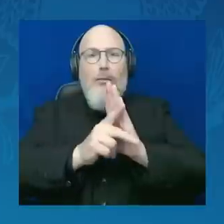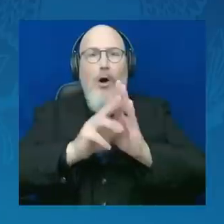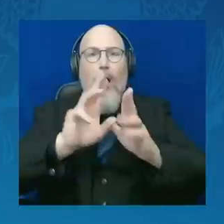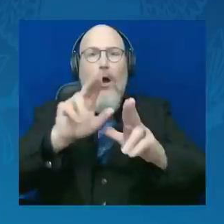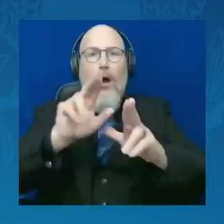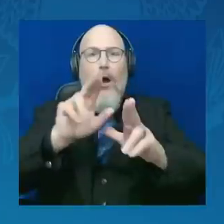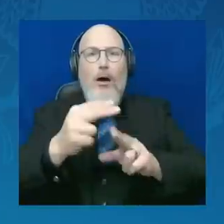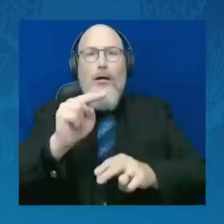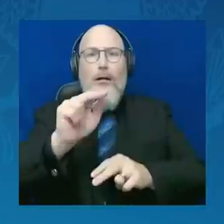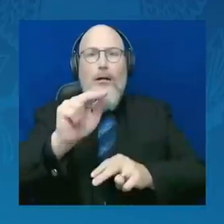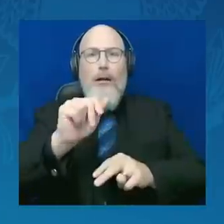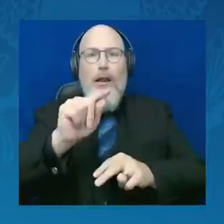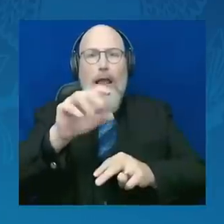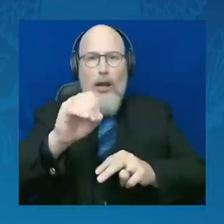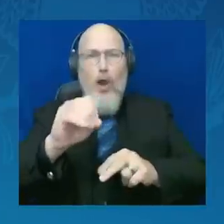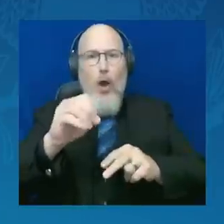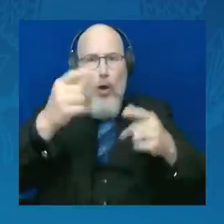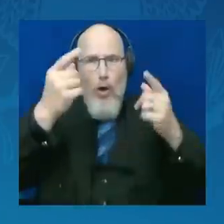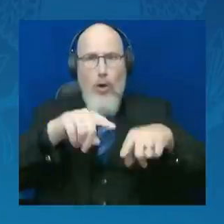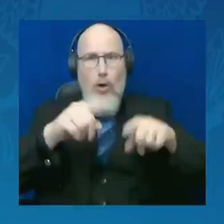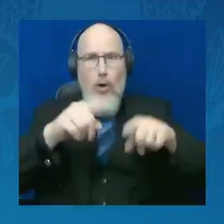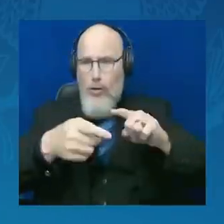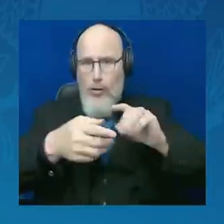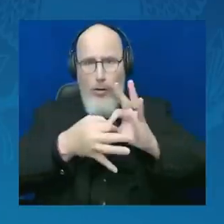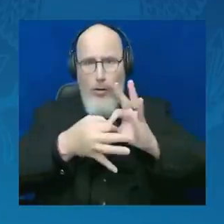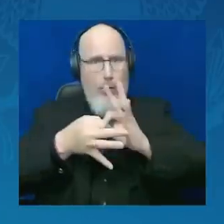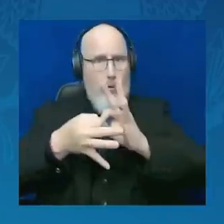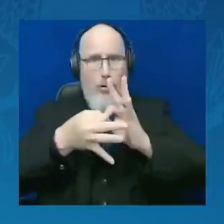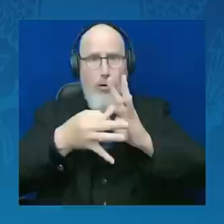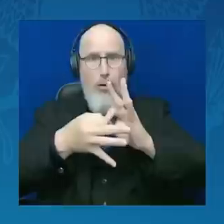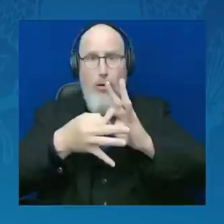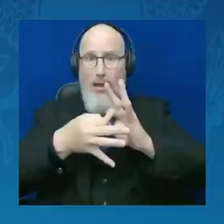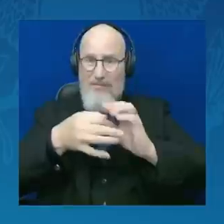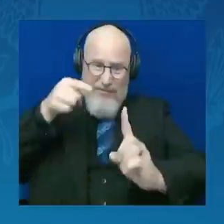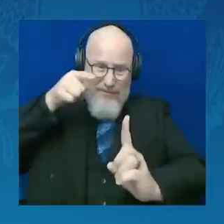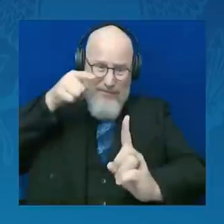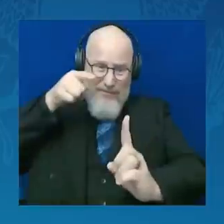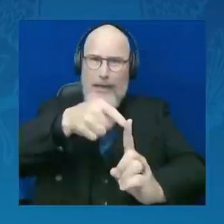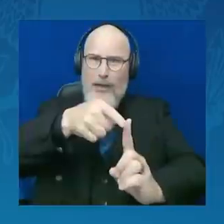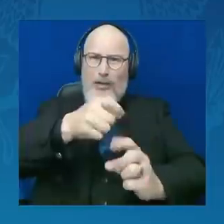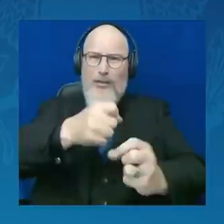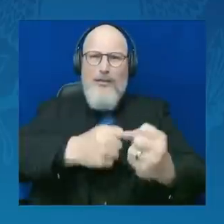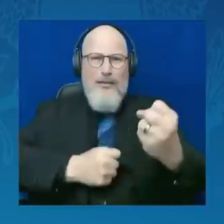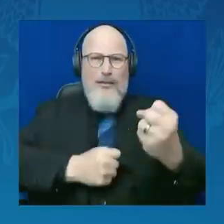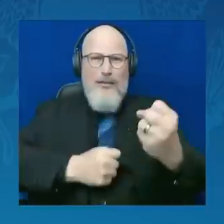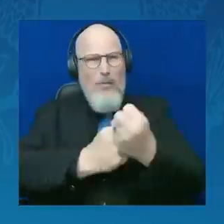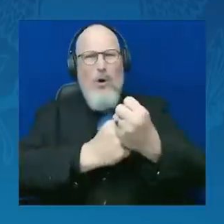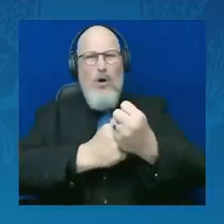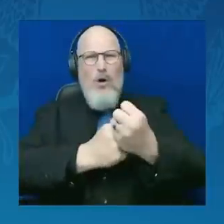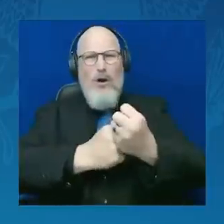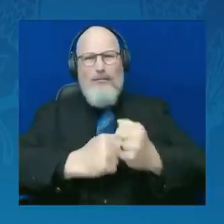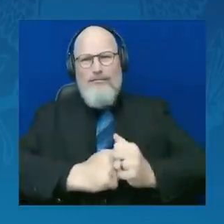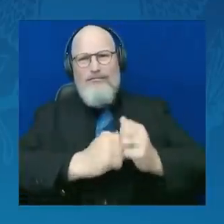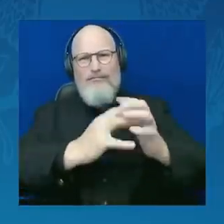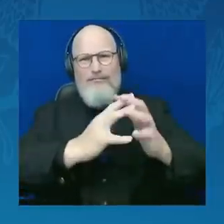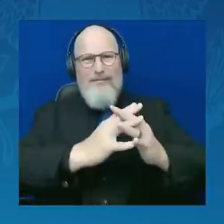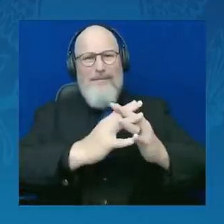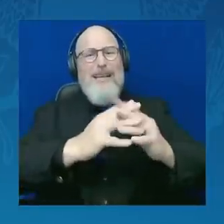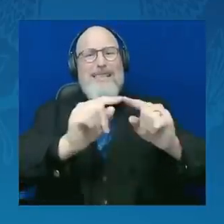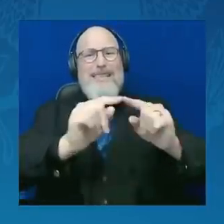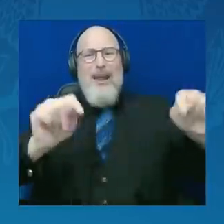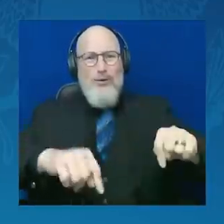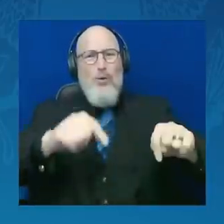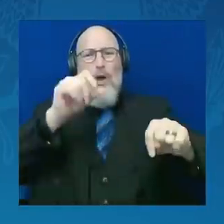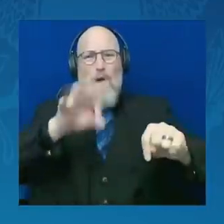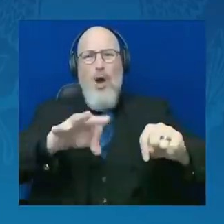and the importance of defending sovereignty and territorial integrity, in this case of Ukraine. As